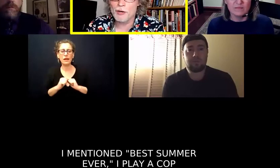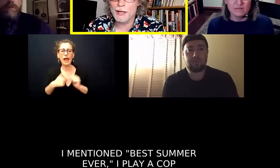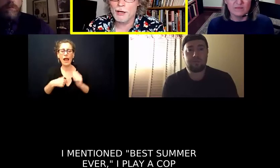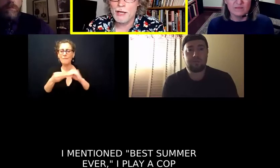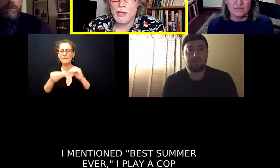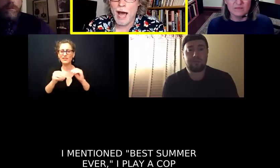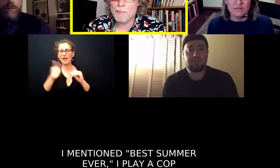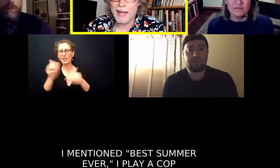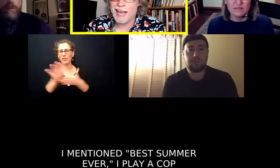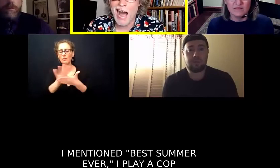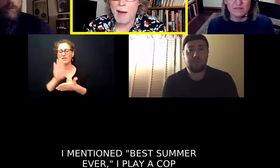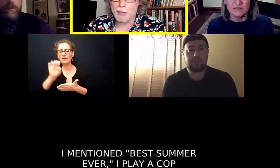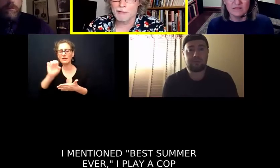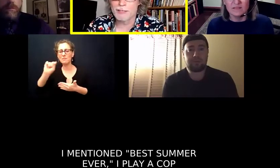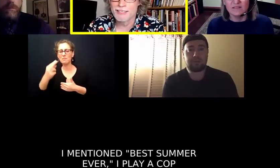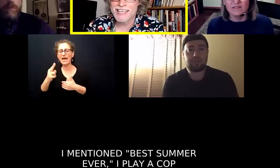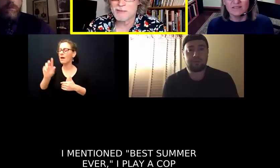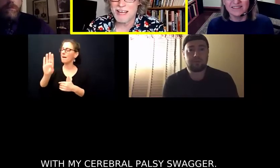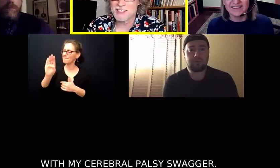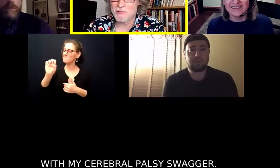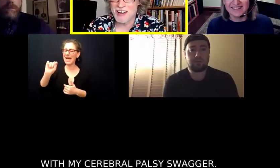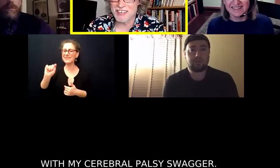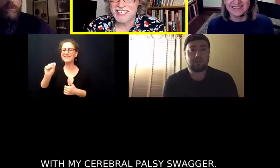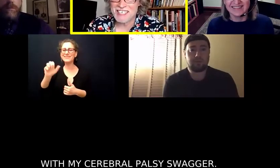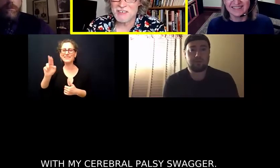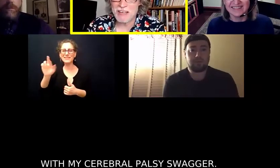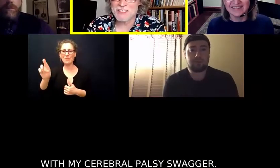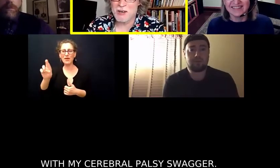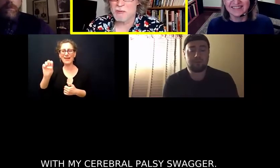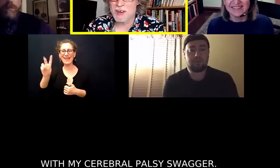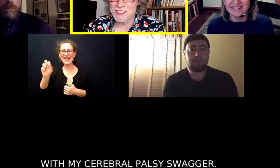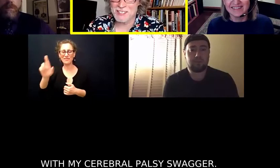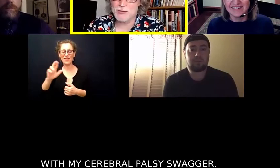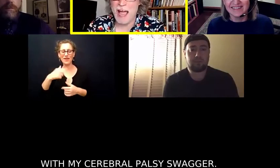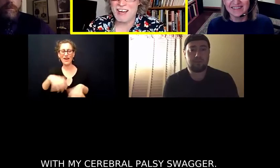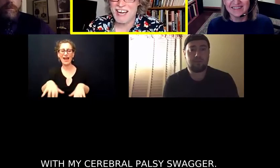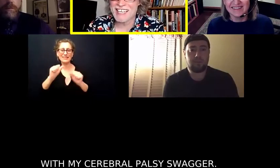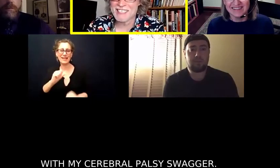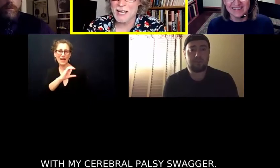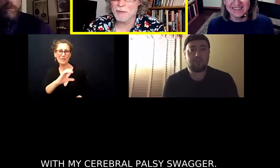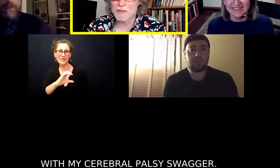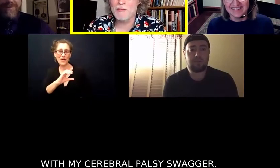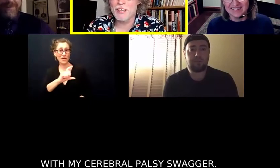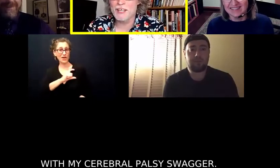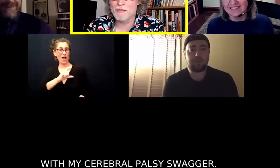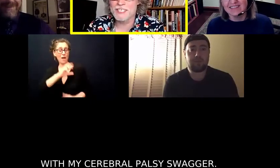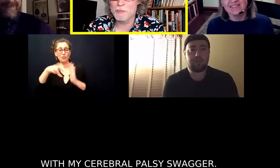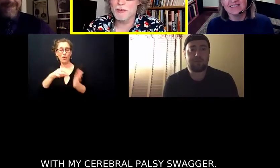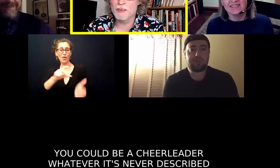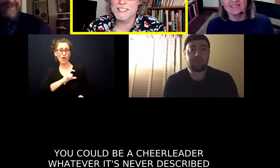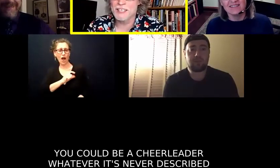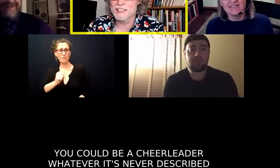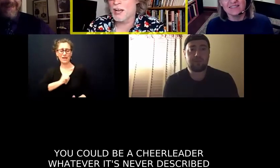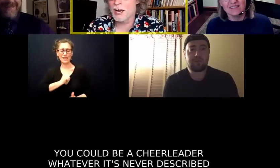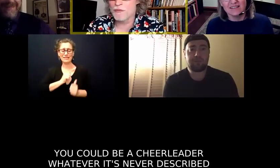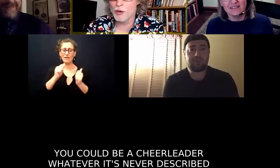Ever earlier. I play a cop in Best Summer Ever with my cerebral palsy swagger, and none of the